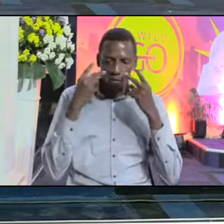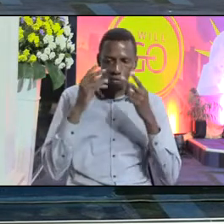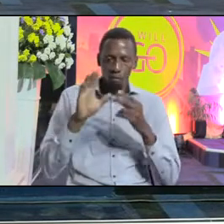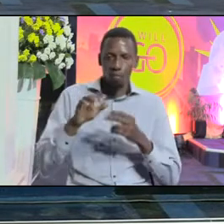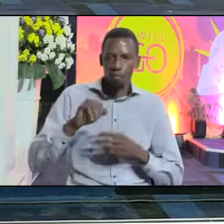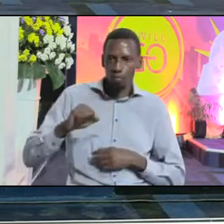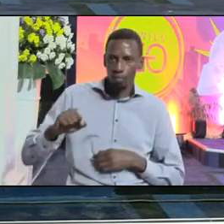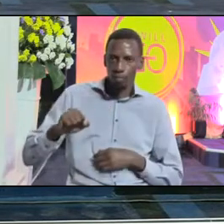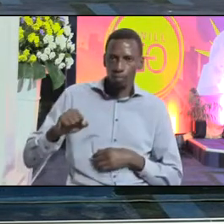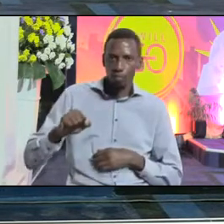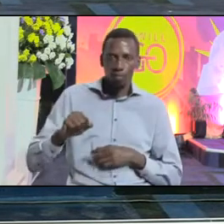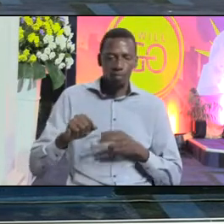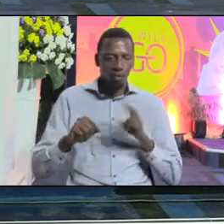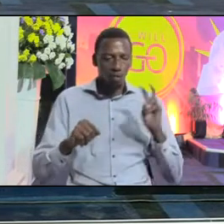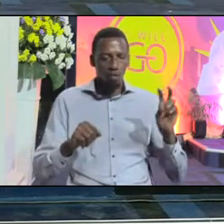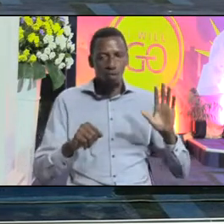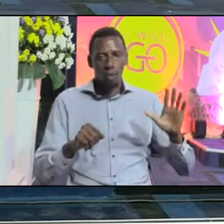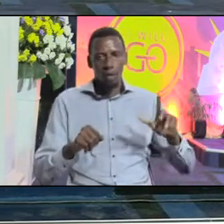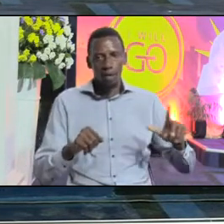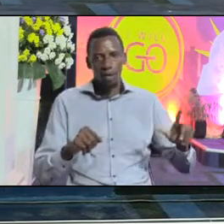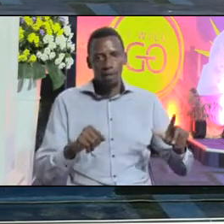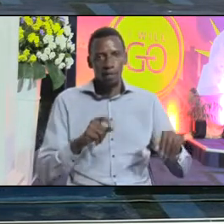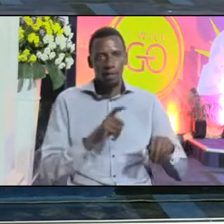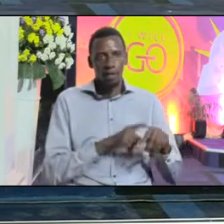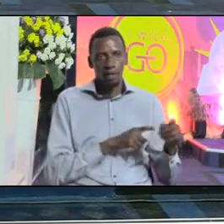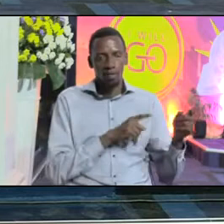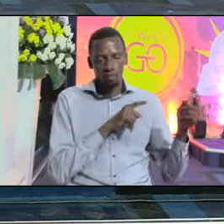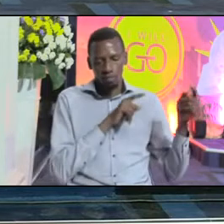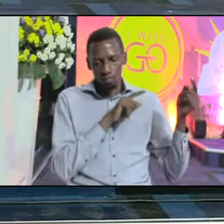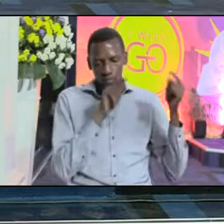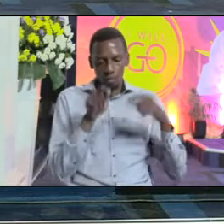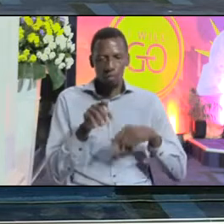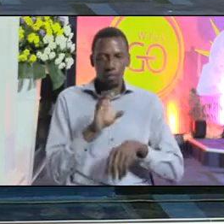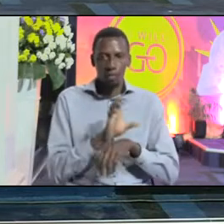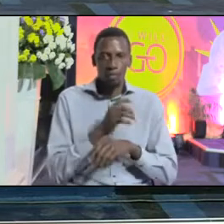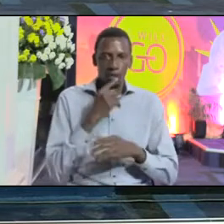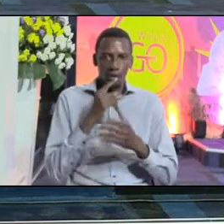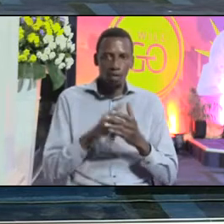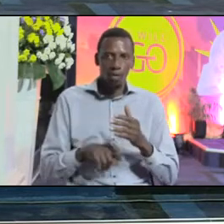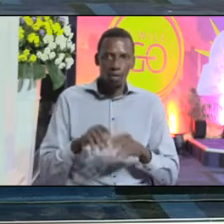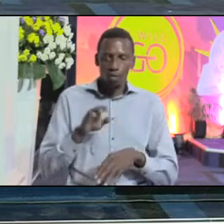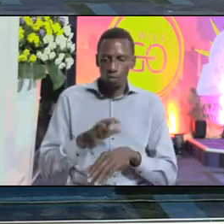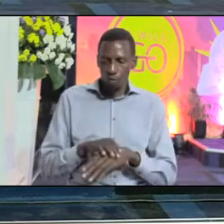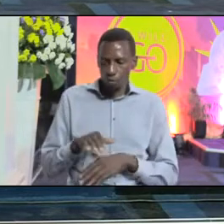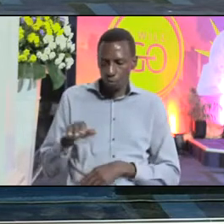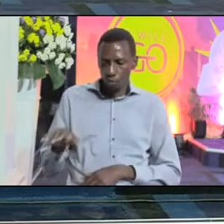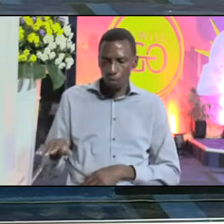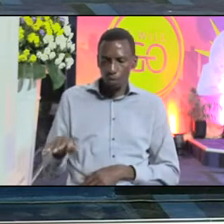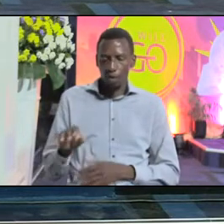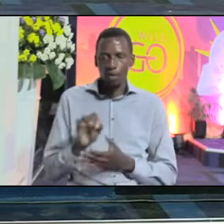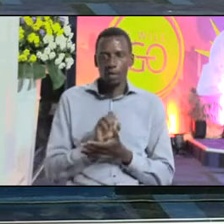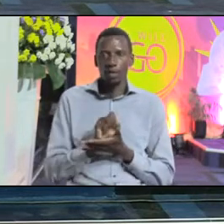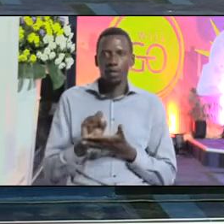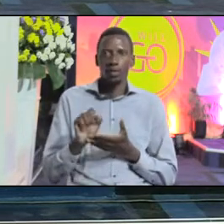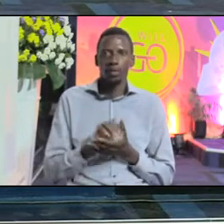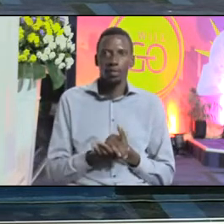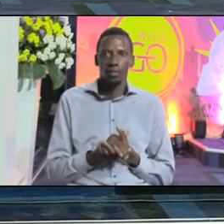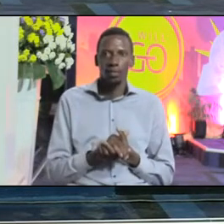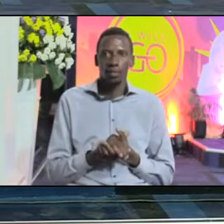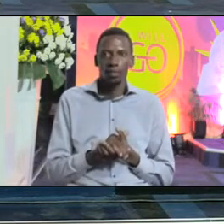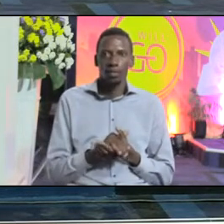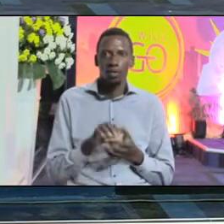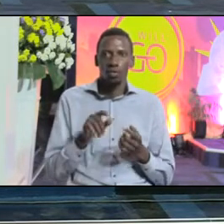right and look to your left when you come to church and says, good morning, saint. To